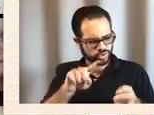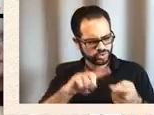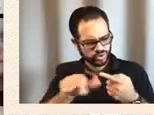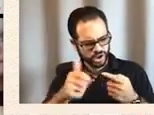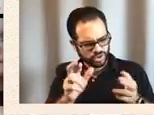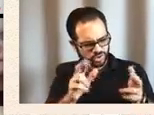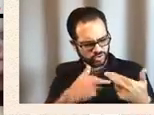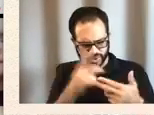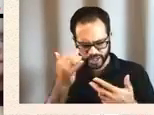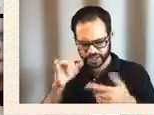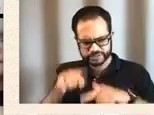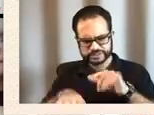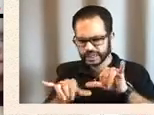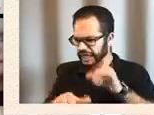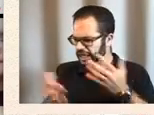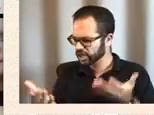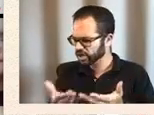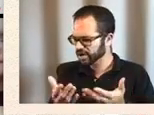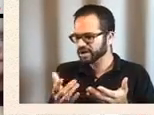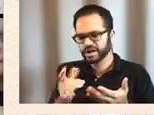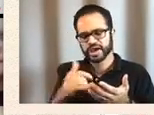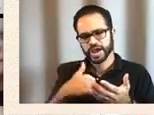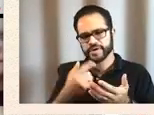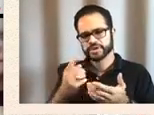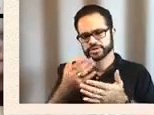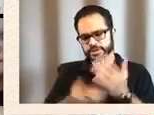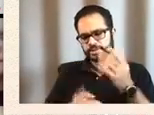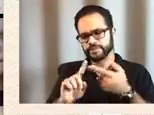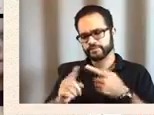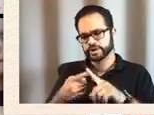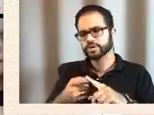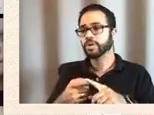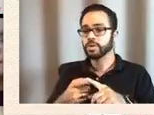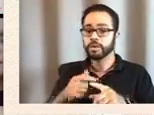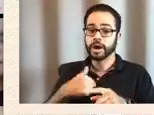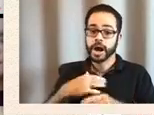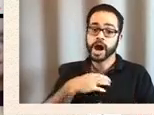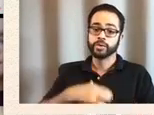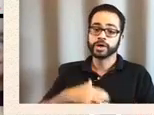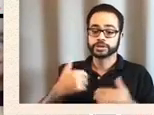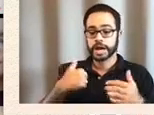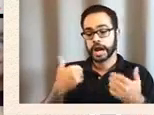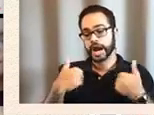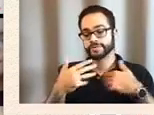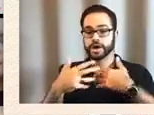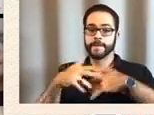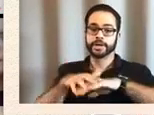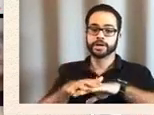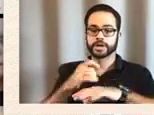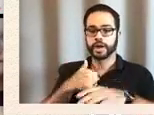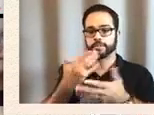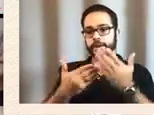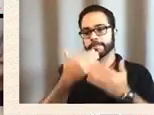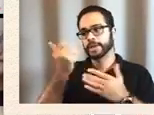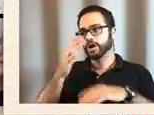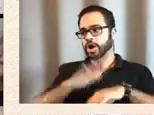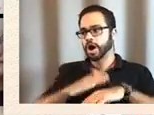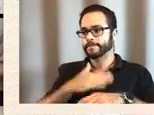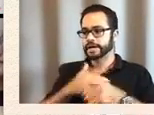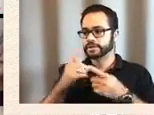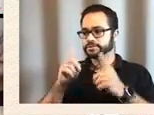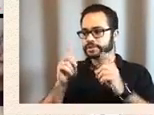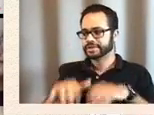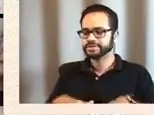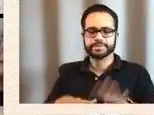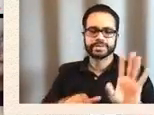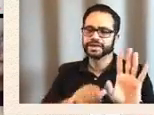you stay here? And I did have some friends say, oh, I wish if I had accommodations, like I'd probably do so much better on my tests. And I was like, it's not like that. It's